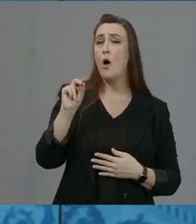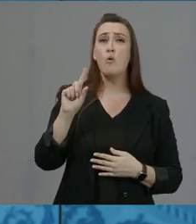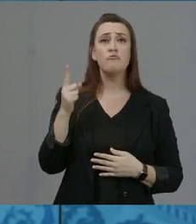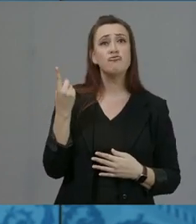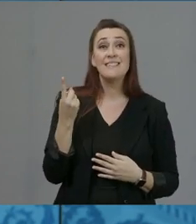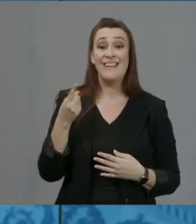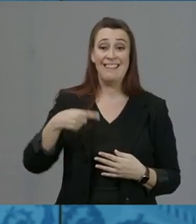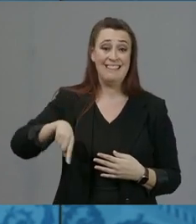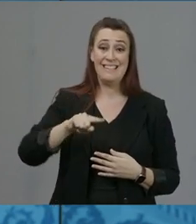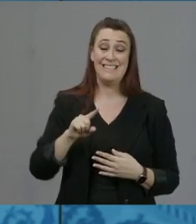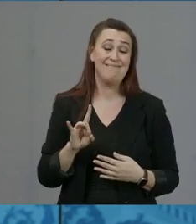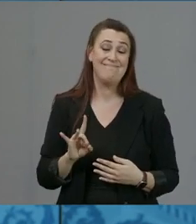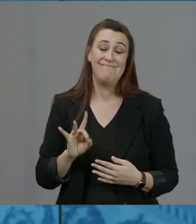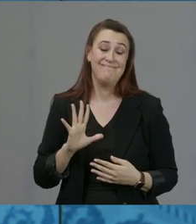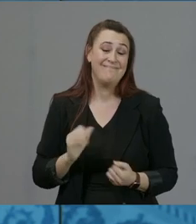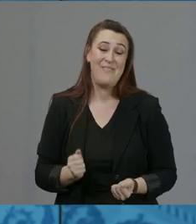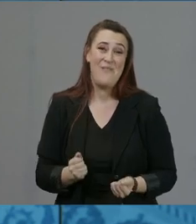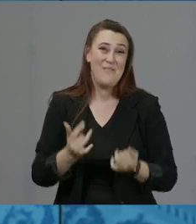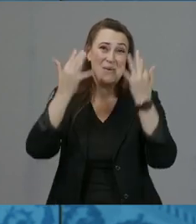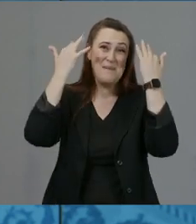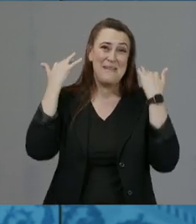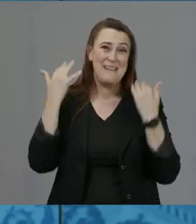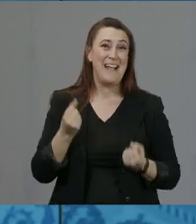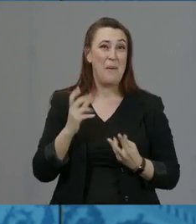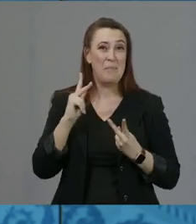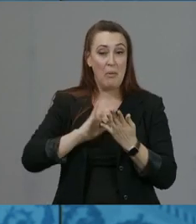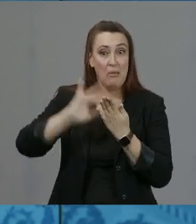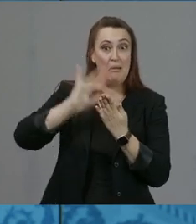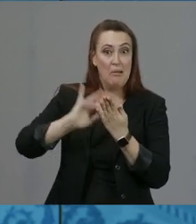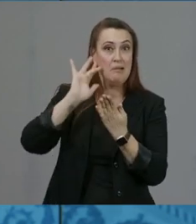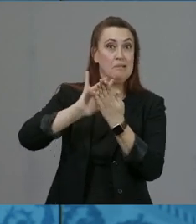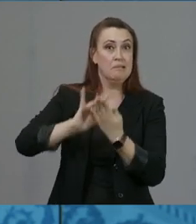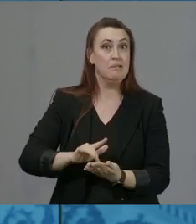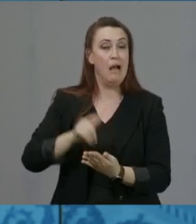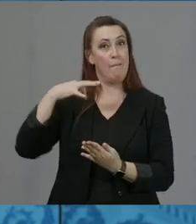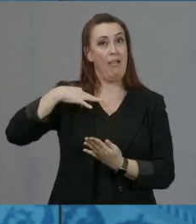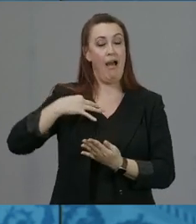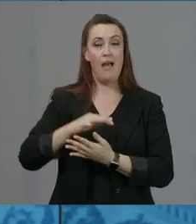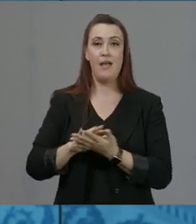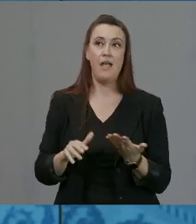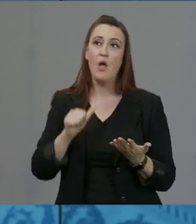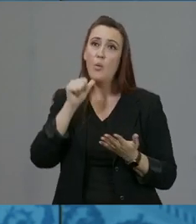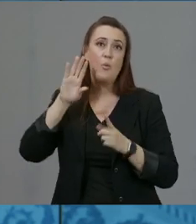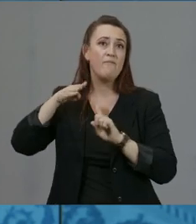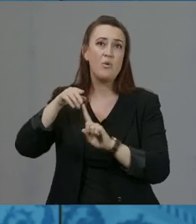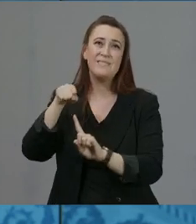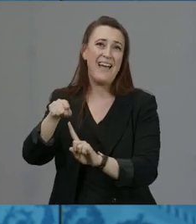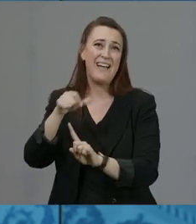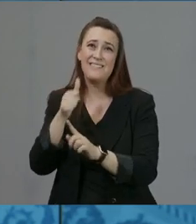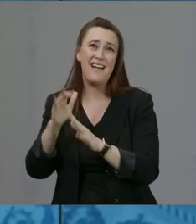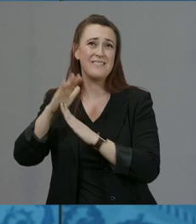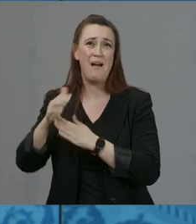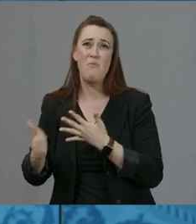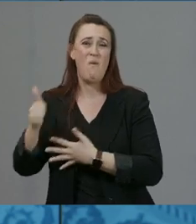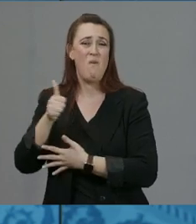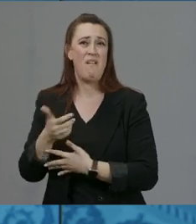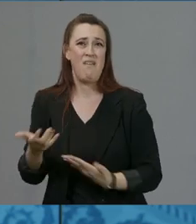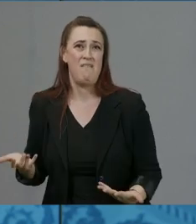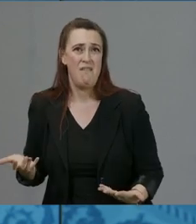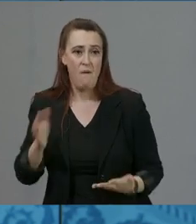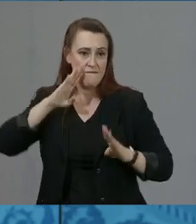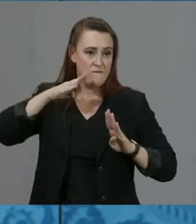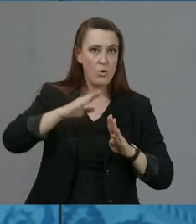been such an astronomical rise. The unemployment was not something we were focused on at all in Arizona. Our